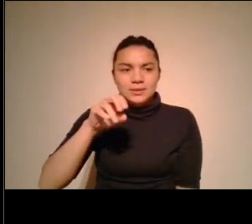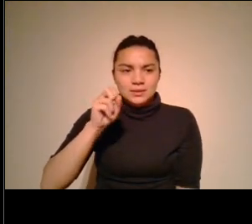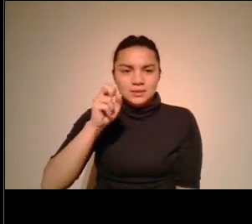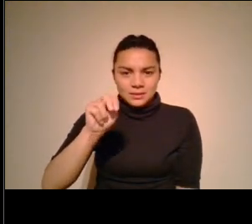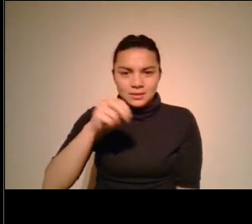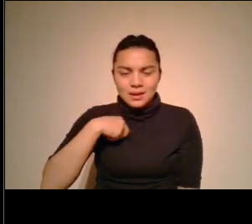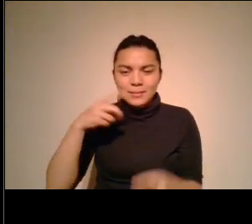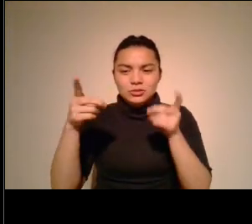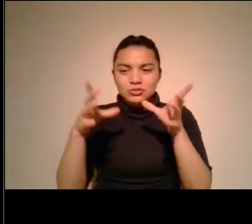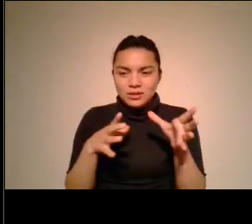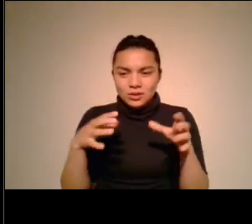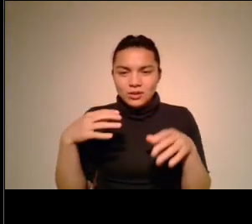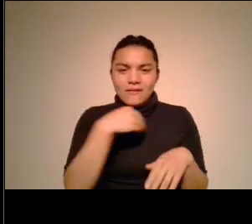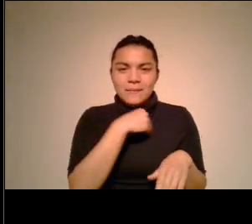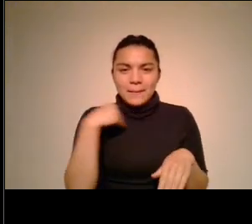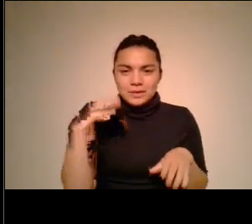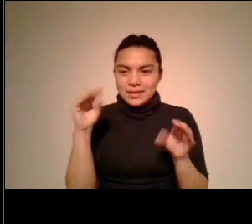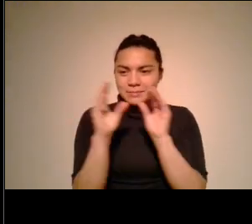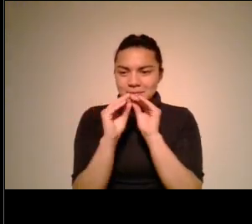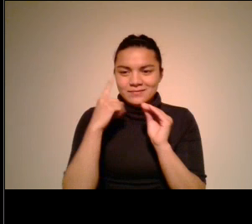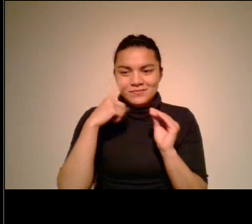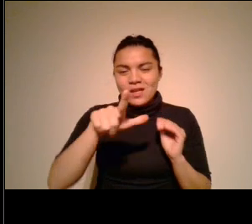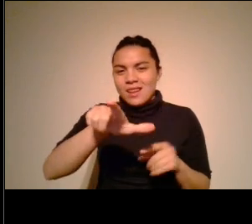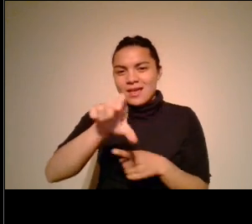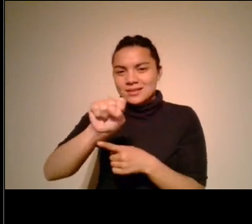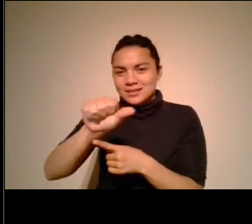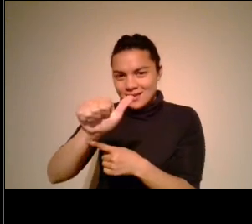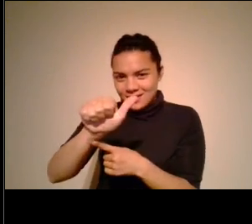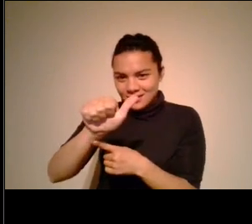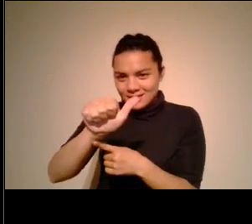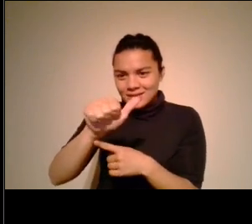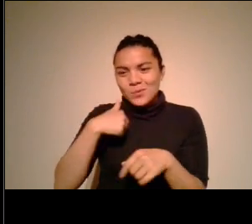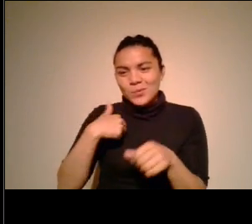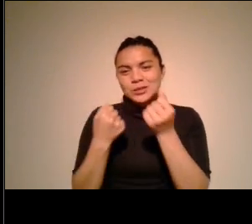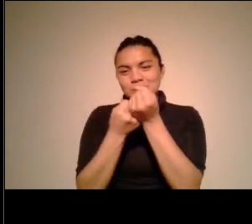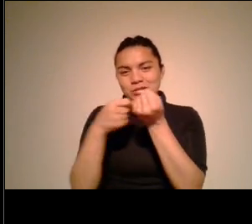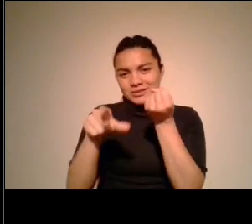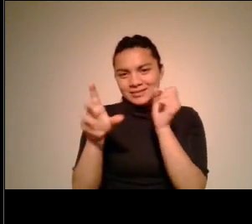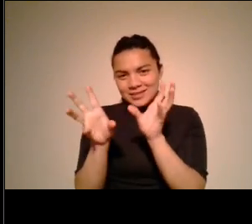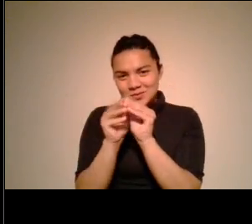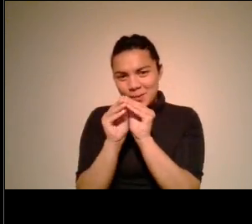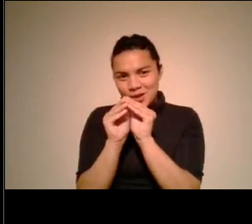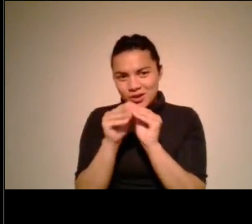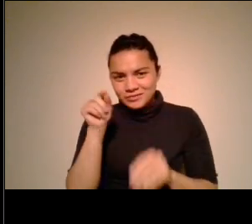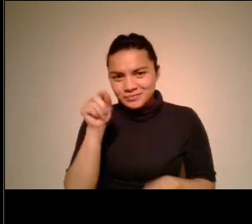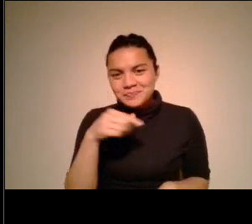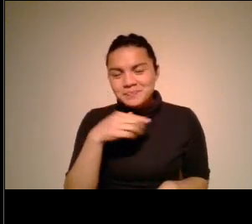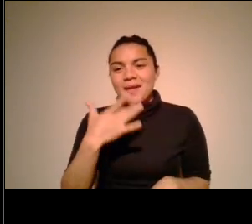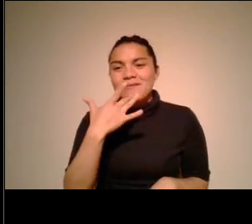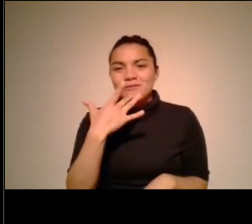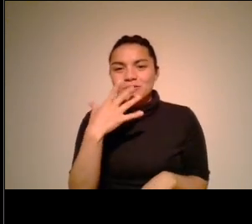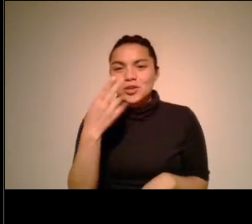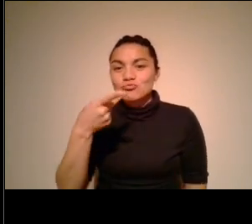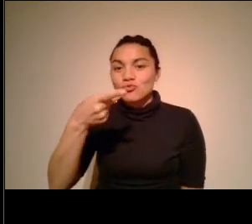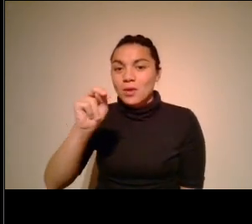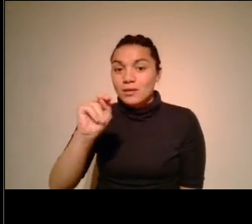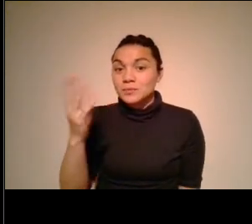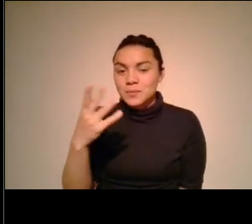Society of America, the LSA, which is sponsoring this webinar. My preferred pronouns are he, him, and